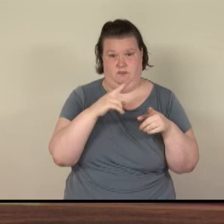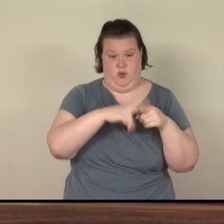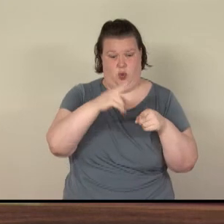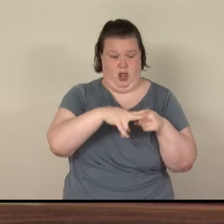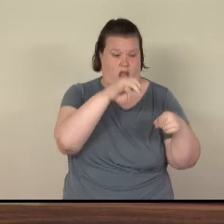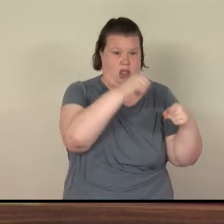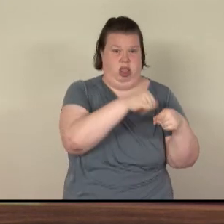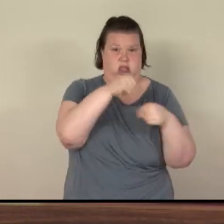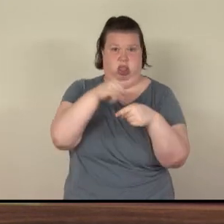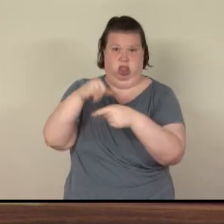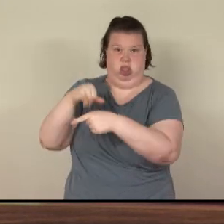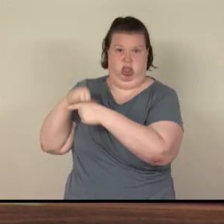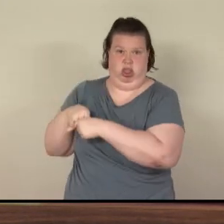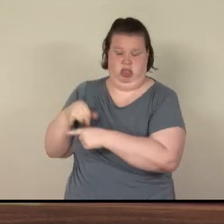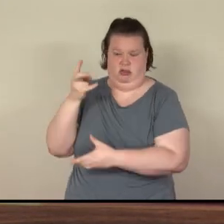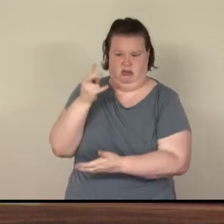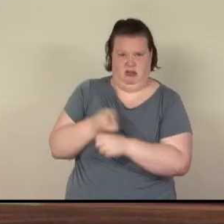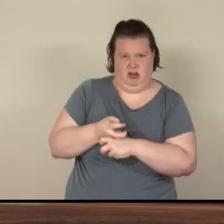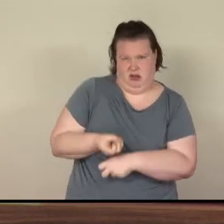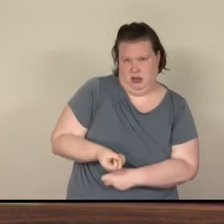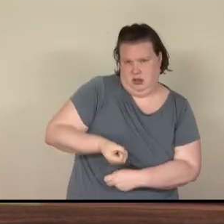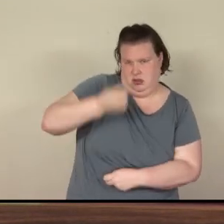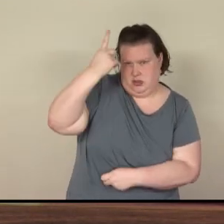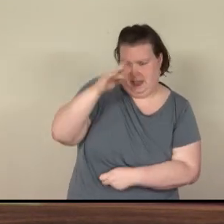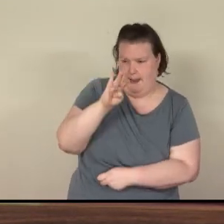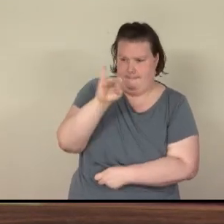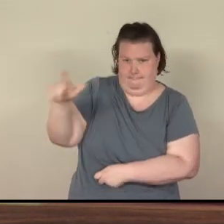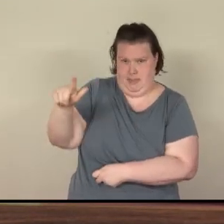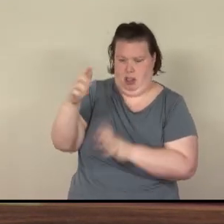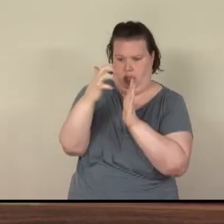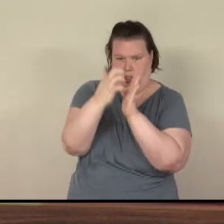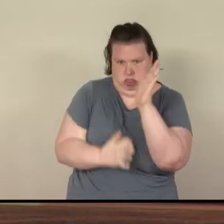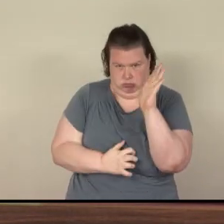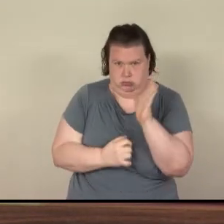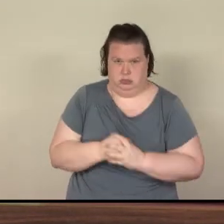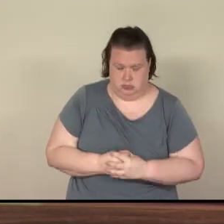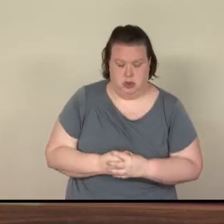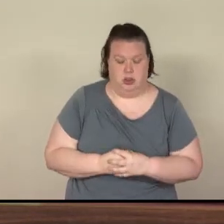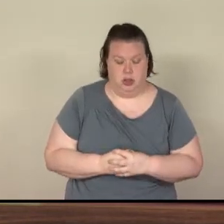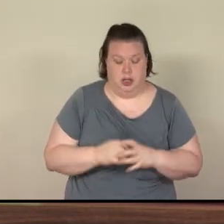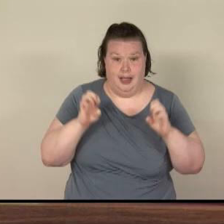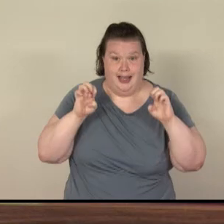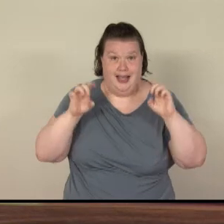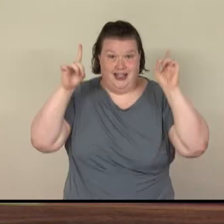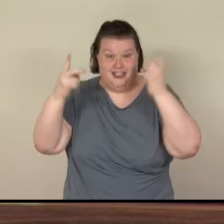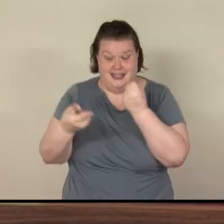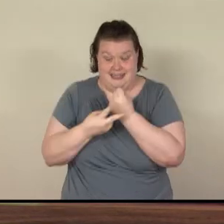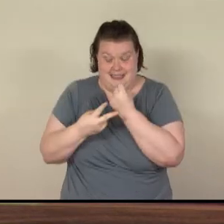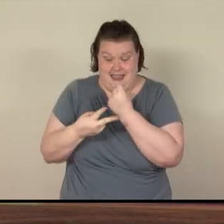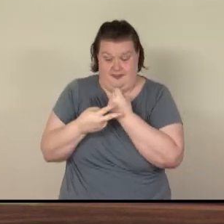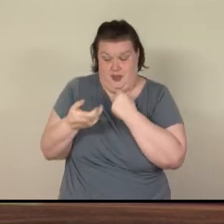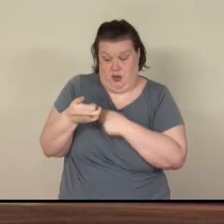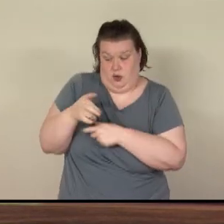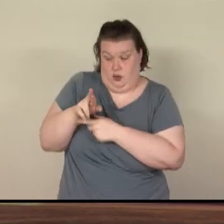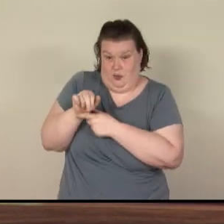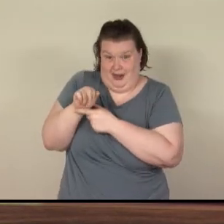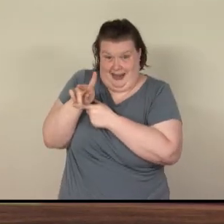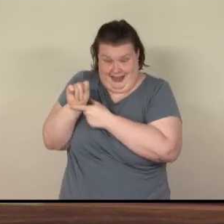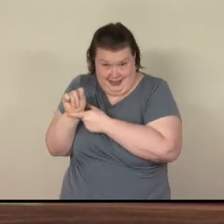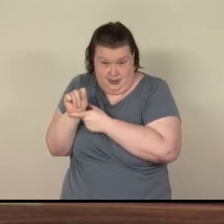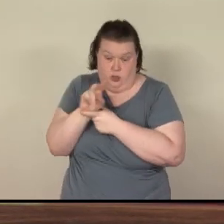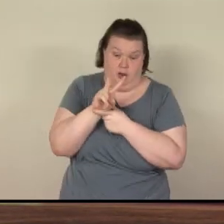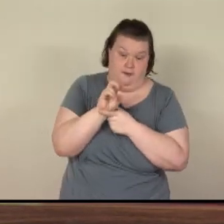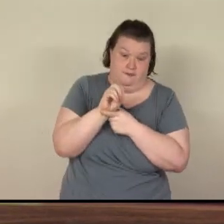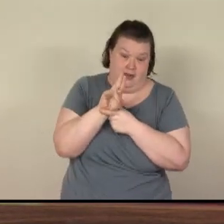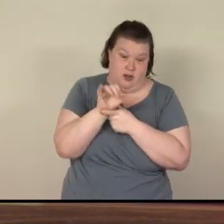what's being proposed in those bills. But I can tell you that vouchers or education savings grants in any form will